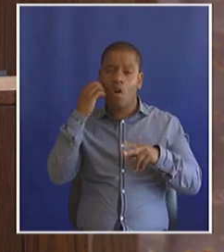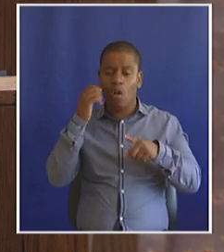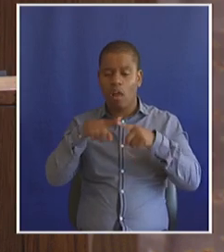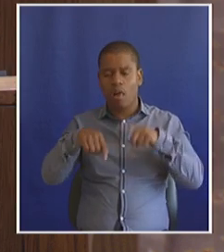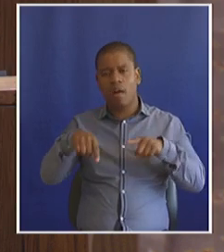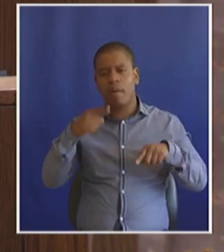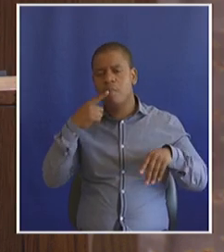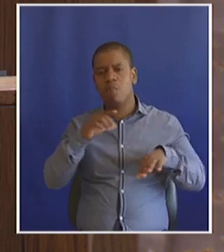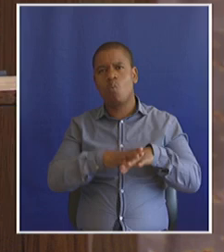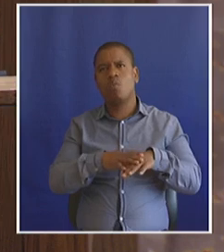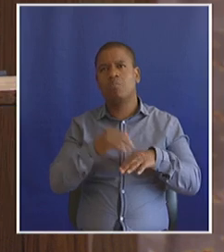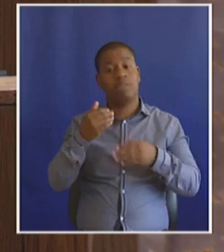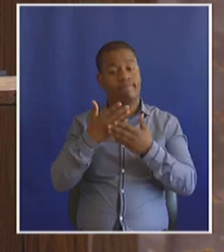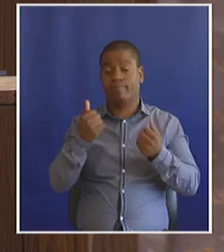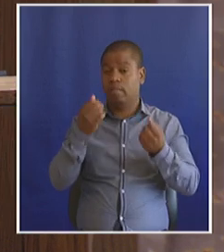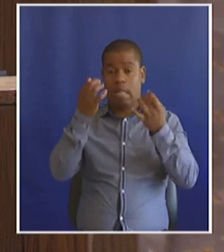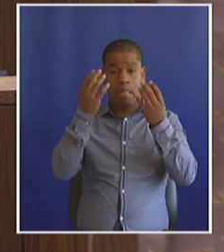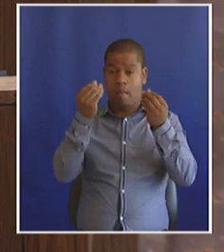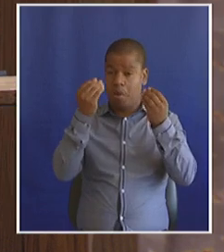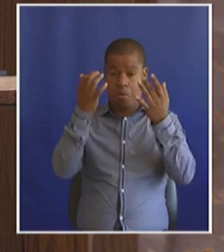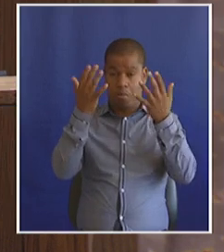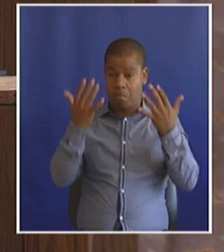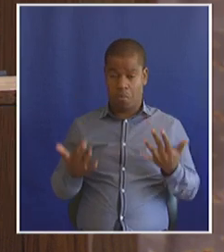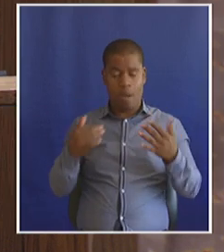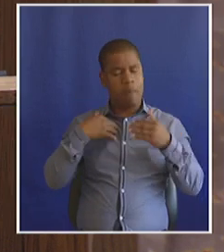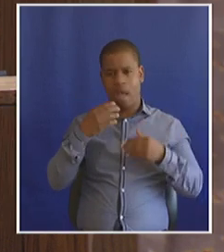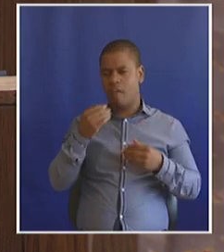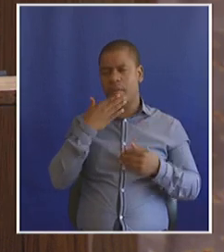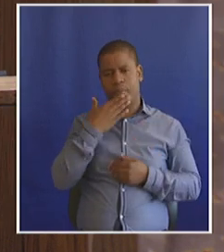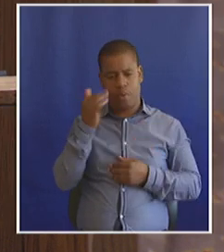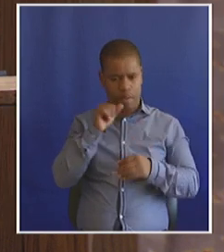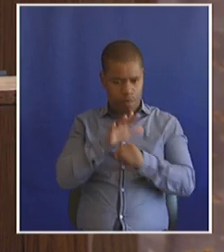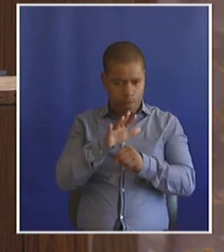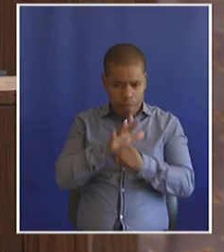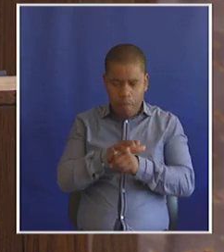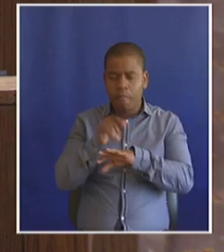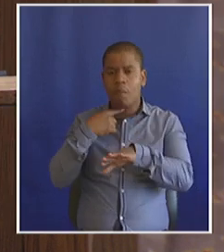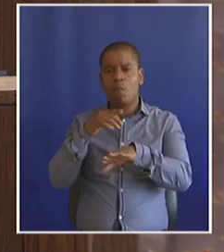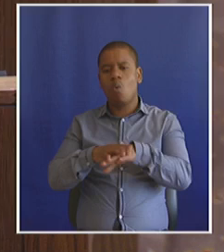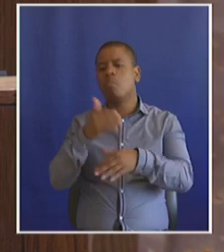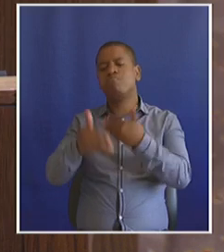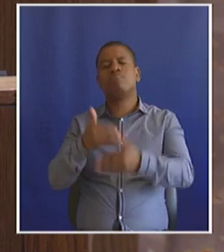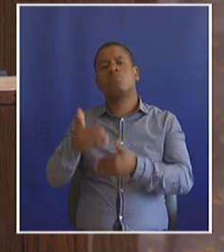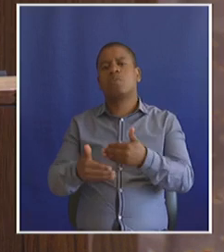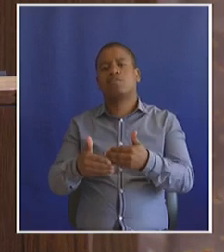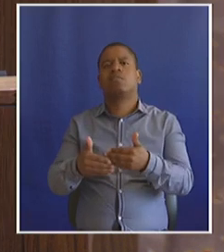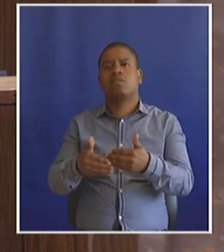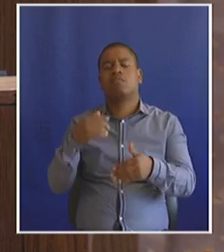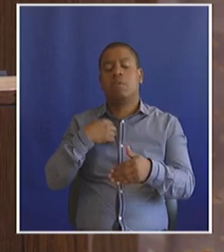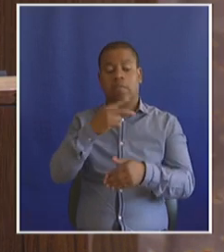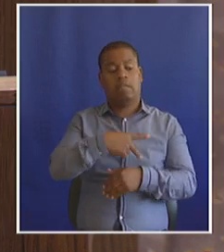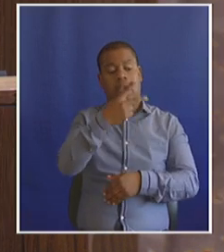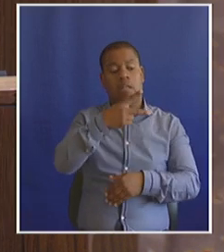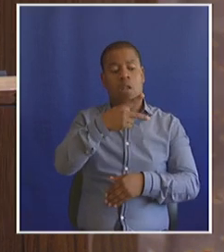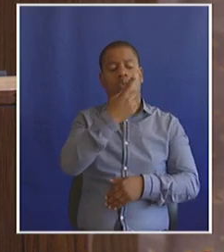goods. I don't have any statistics on the impact. It's a rollout in progress. I do, with the second question,